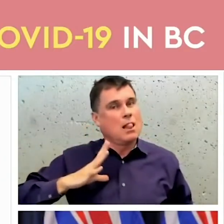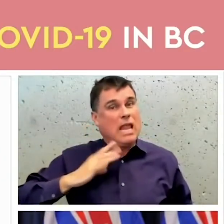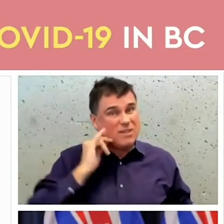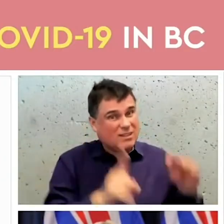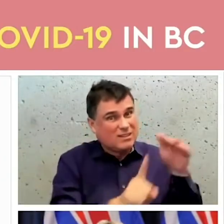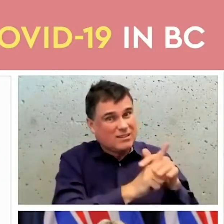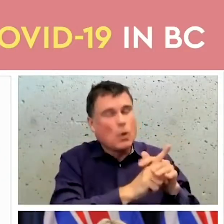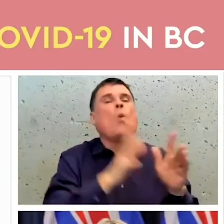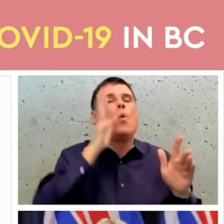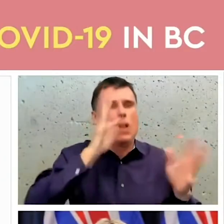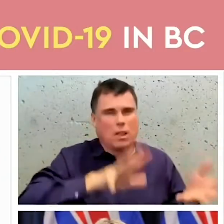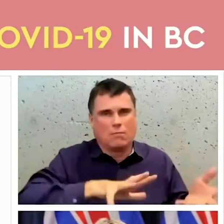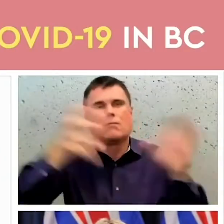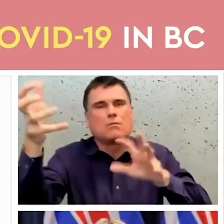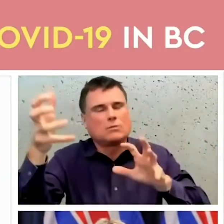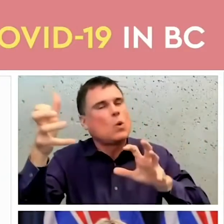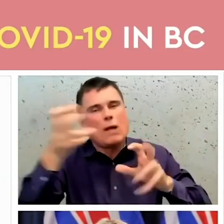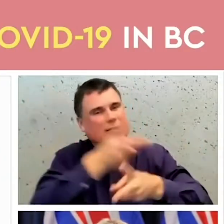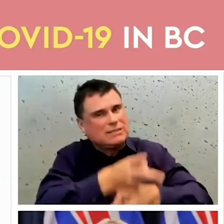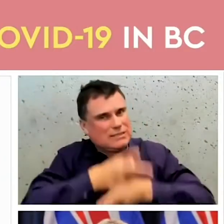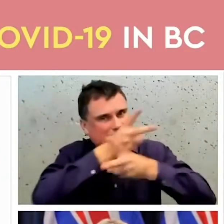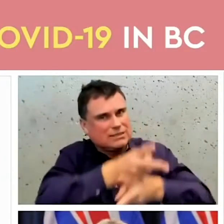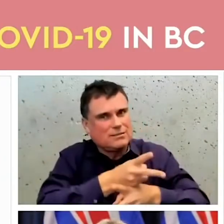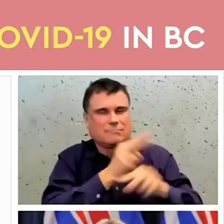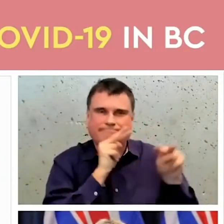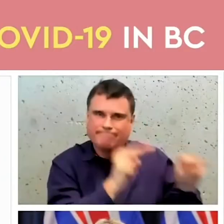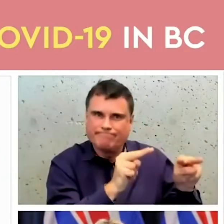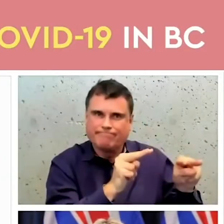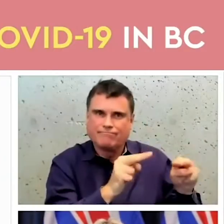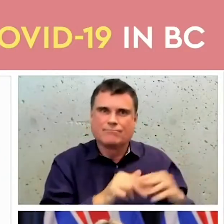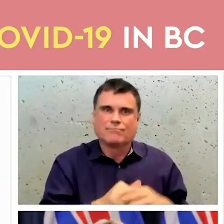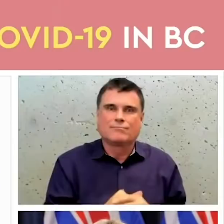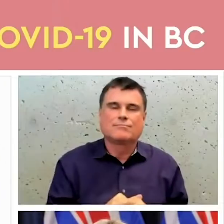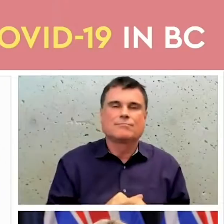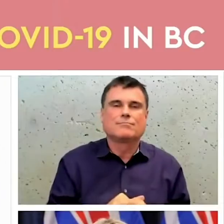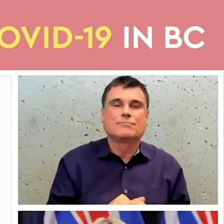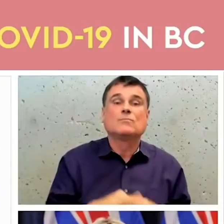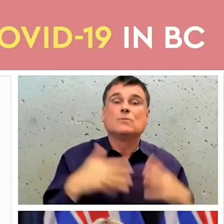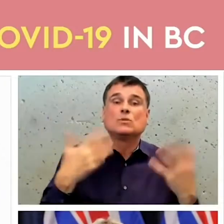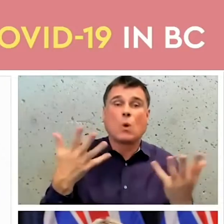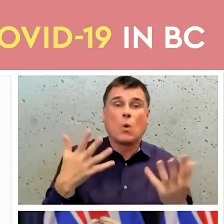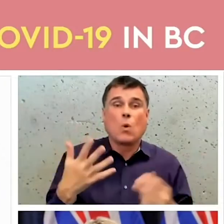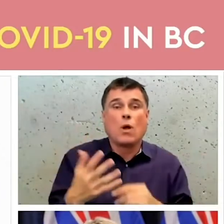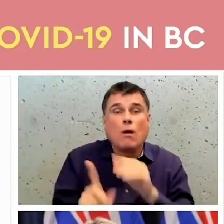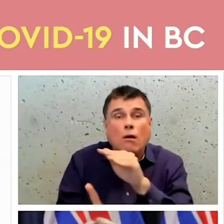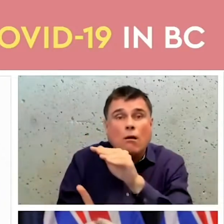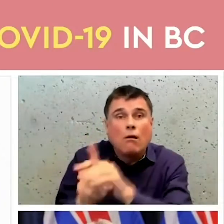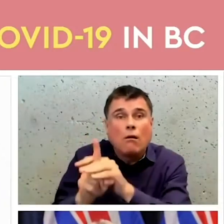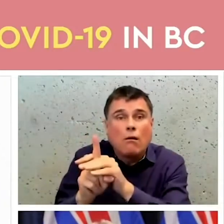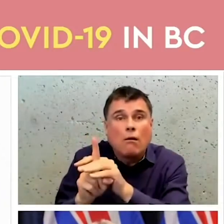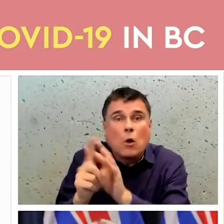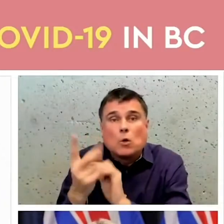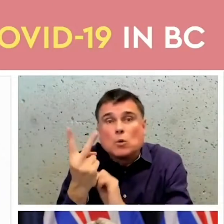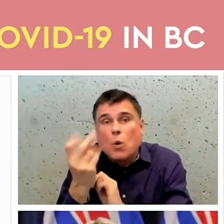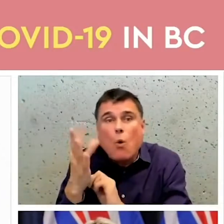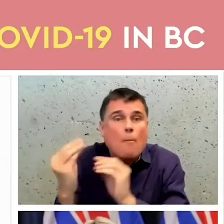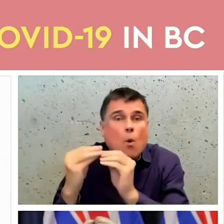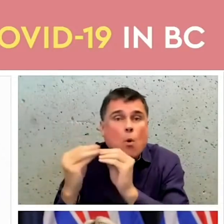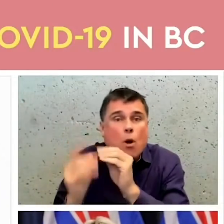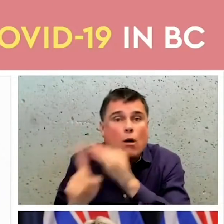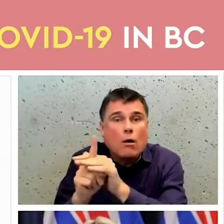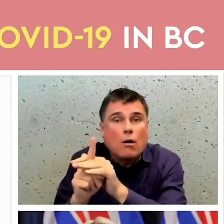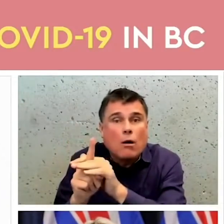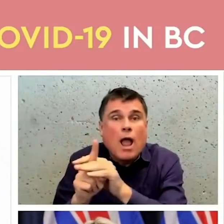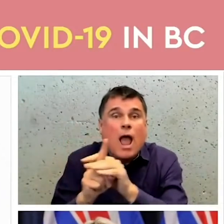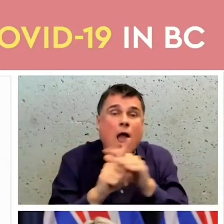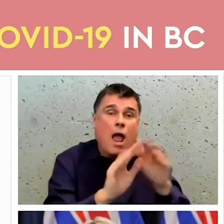and clusters, but the exposure events create anxiety and concern and increased testing burden